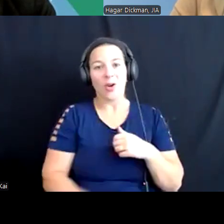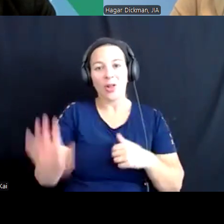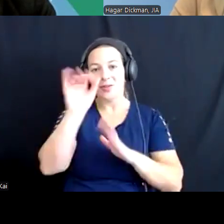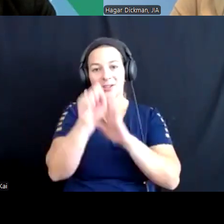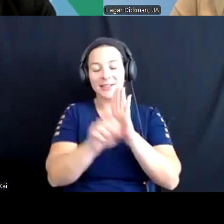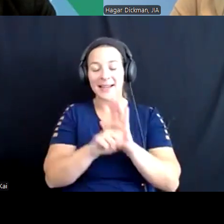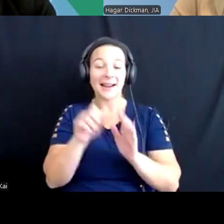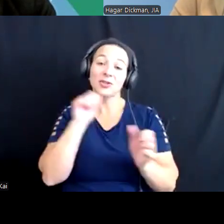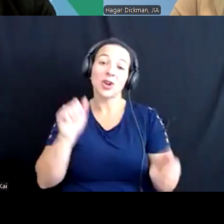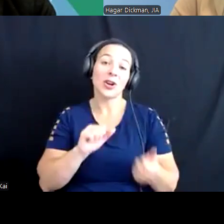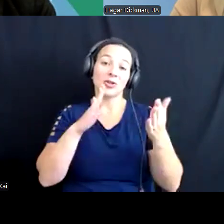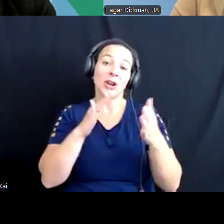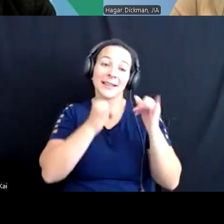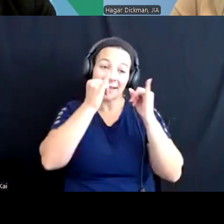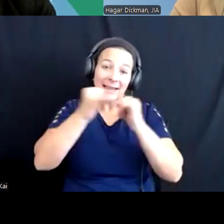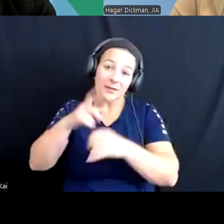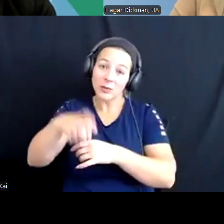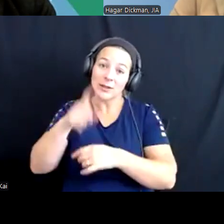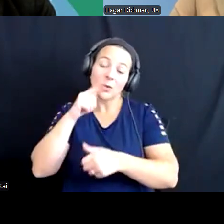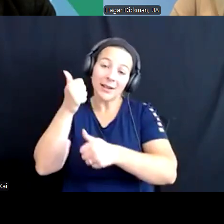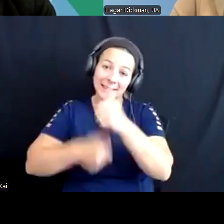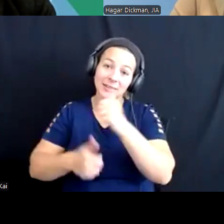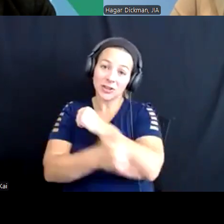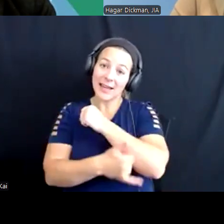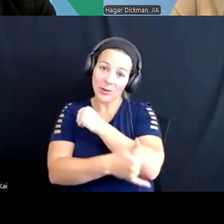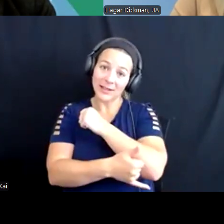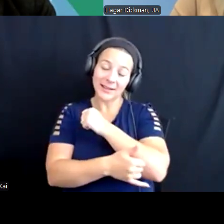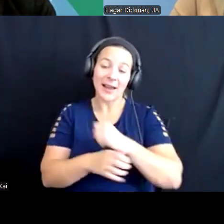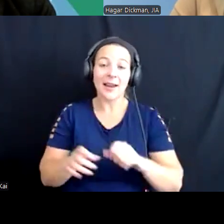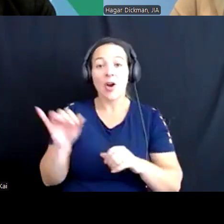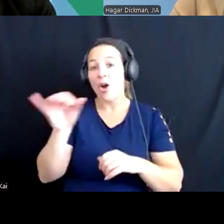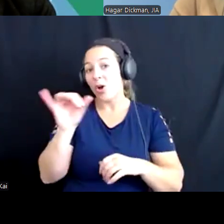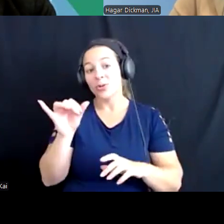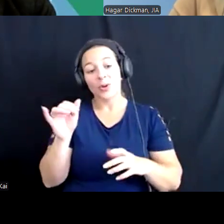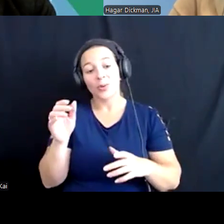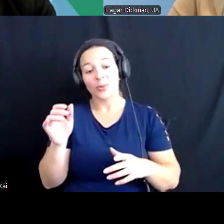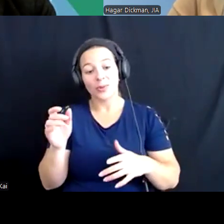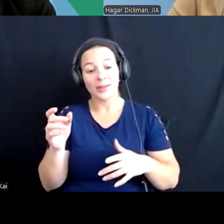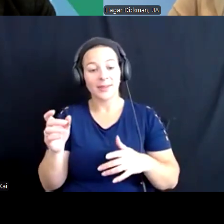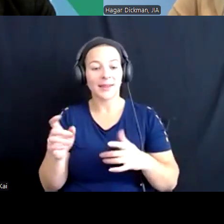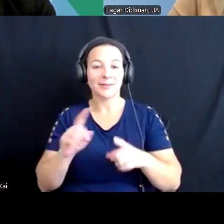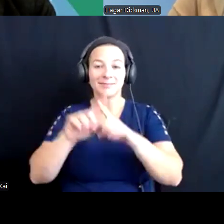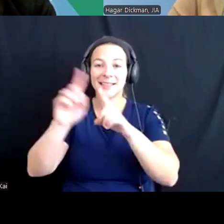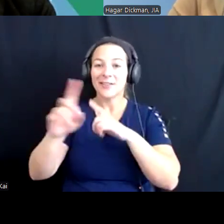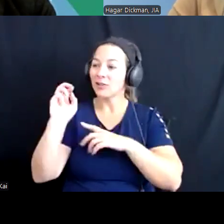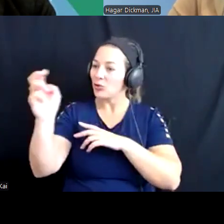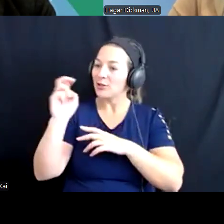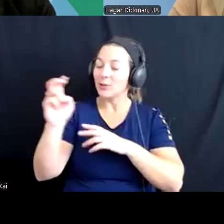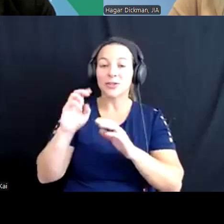individual needs of every county and the multitude of different transit services within those